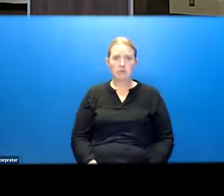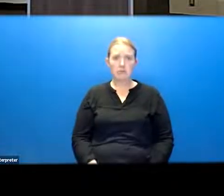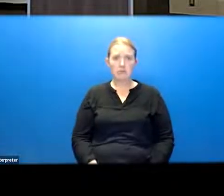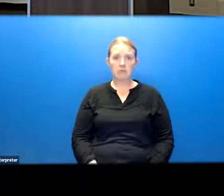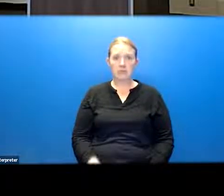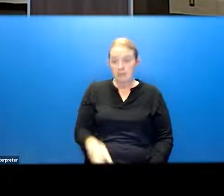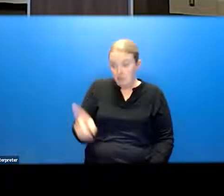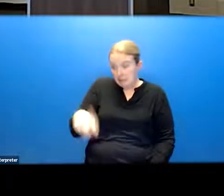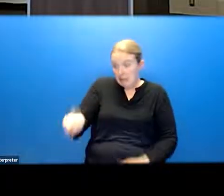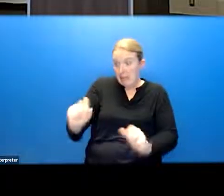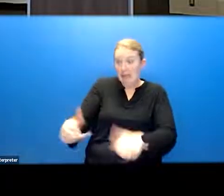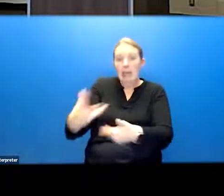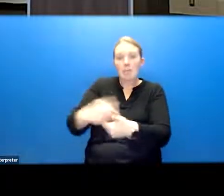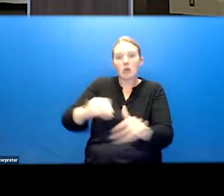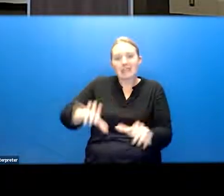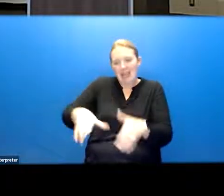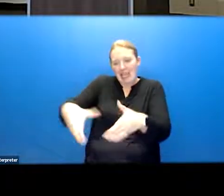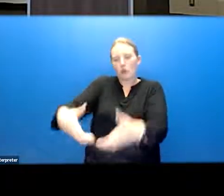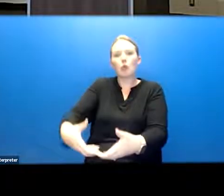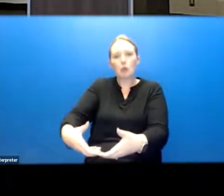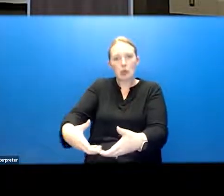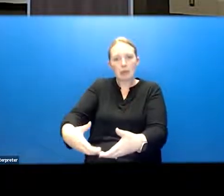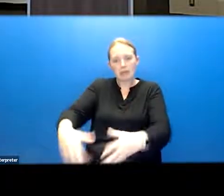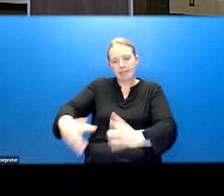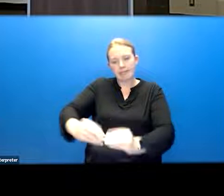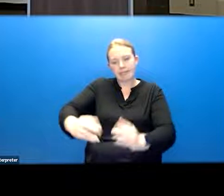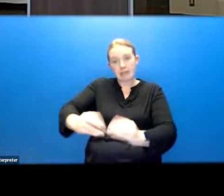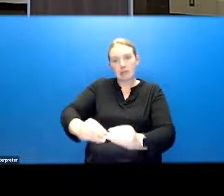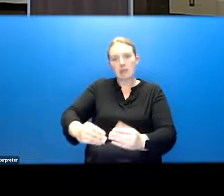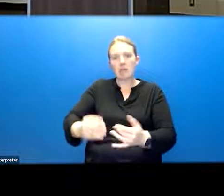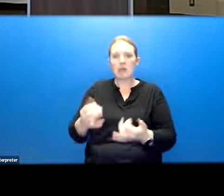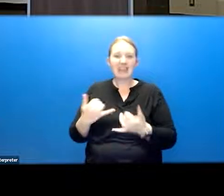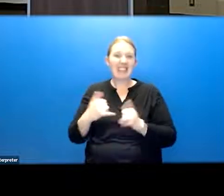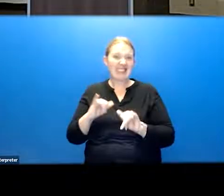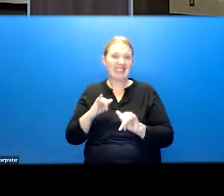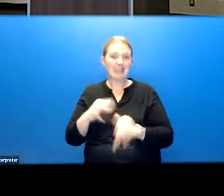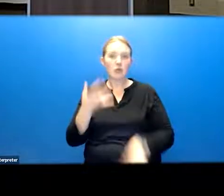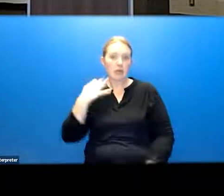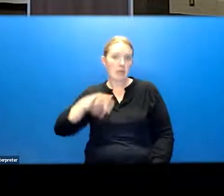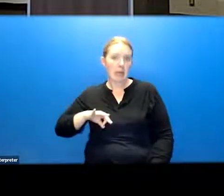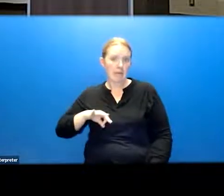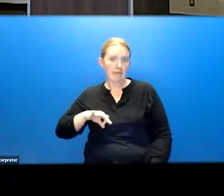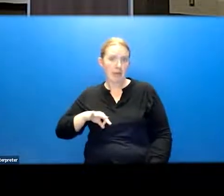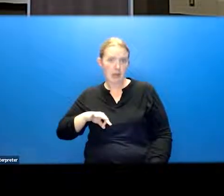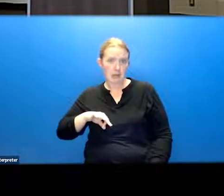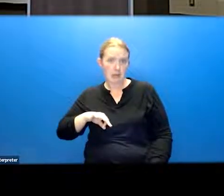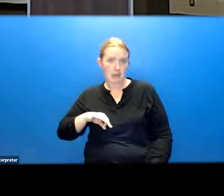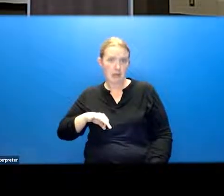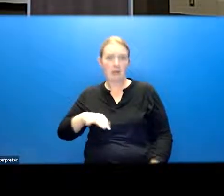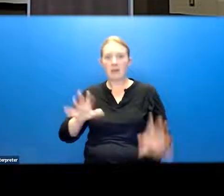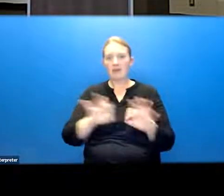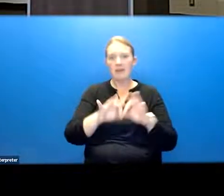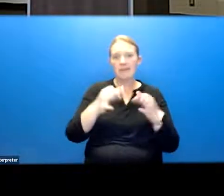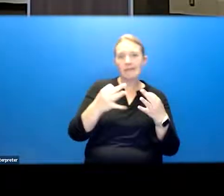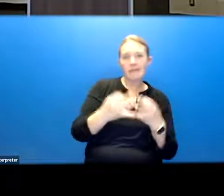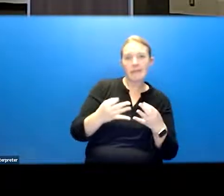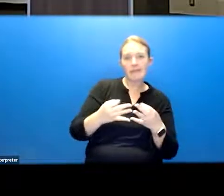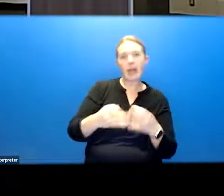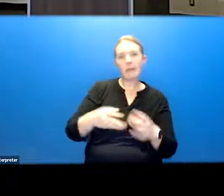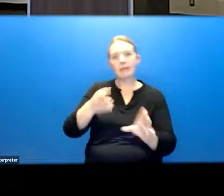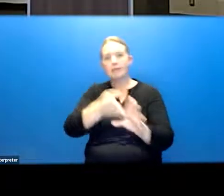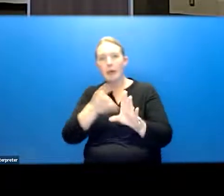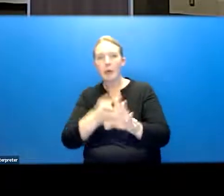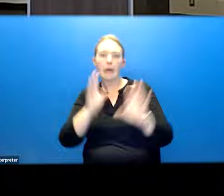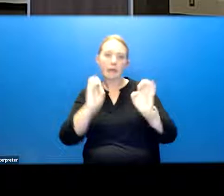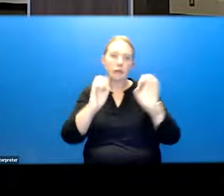can participate in these group sessions where they're still able to get the benefits from family psychoeducation, but there is a